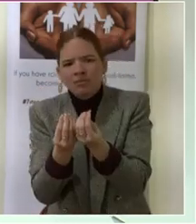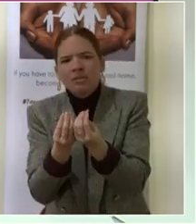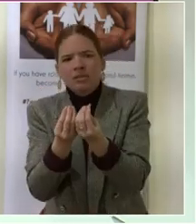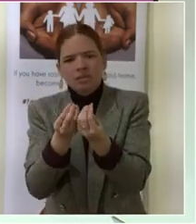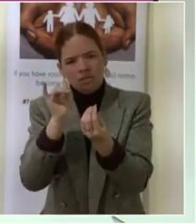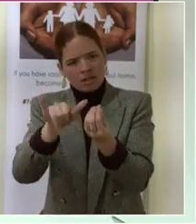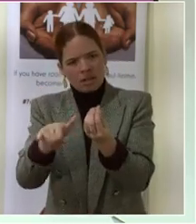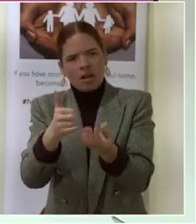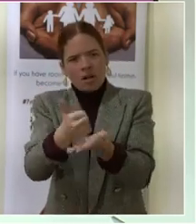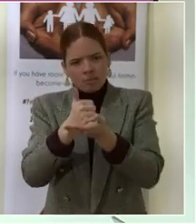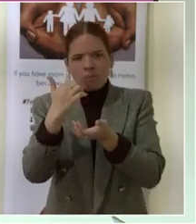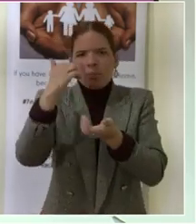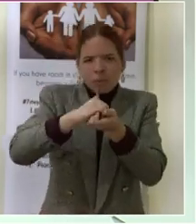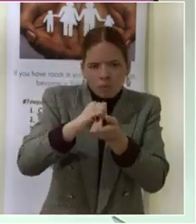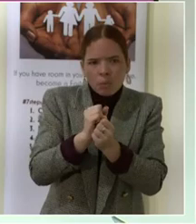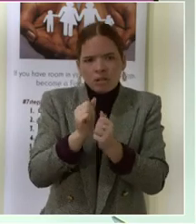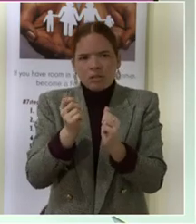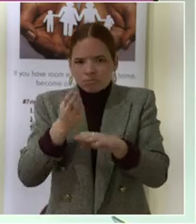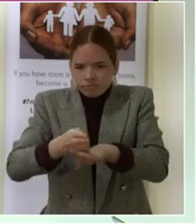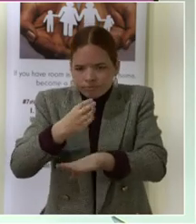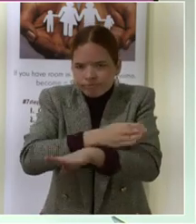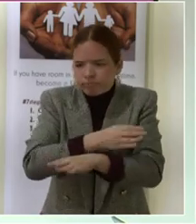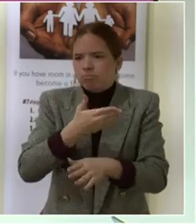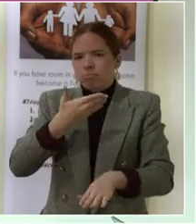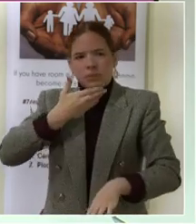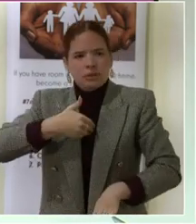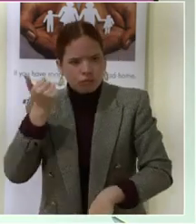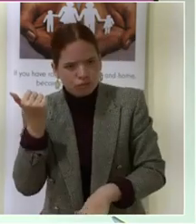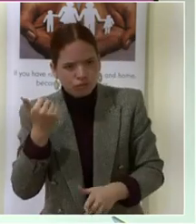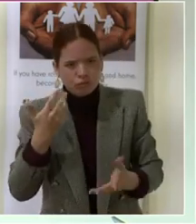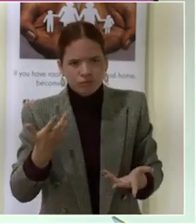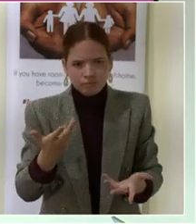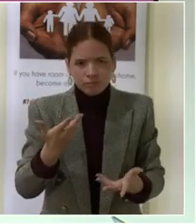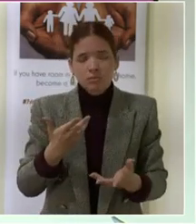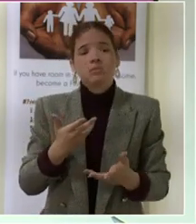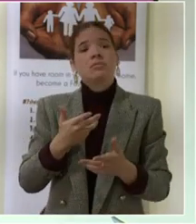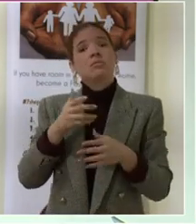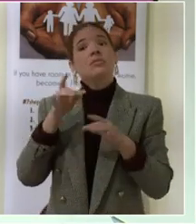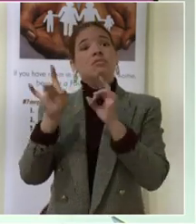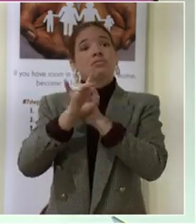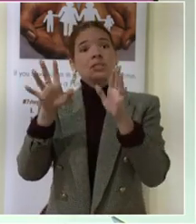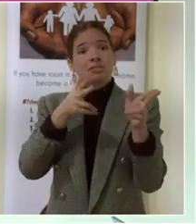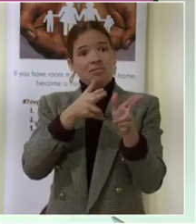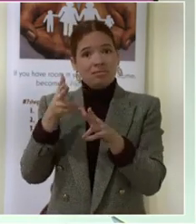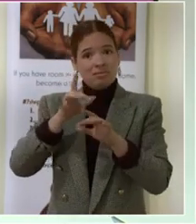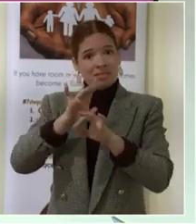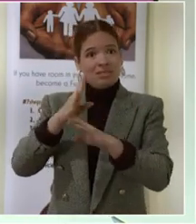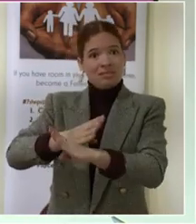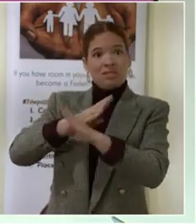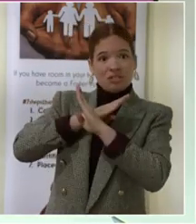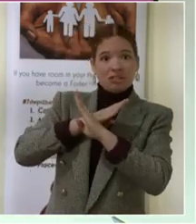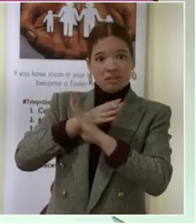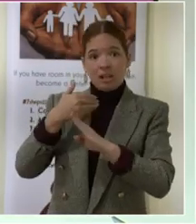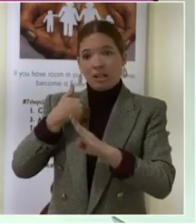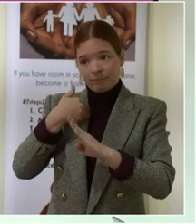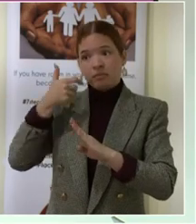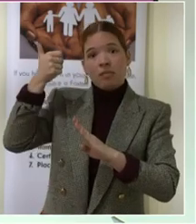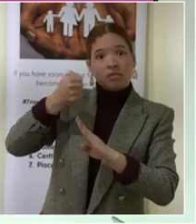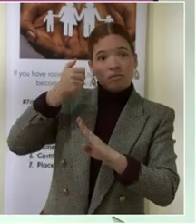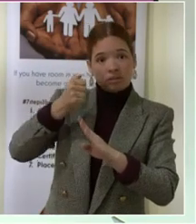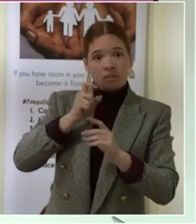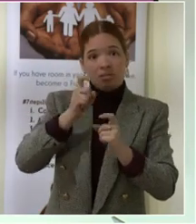The Office of Gun Violence Prevention, for example, has awarded grants to 145 residents